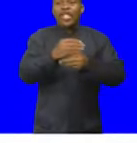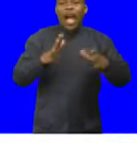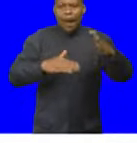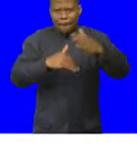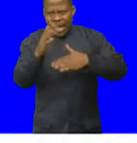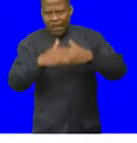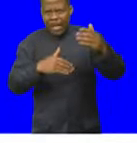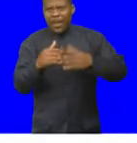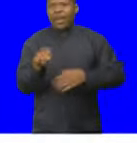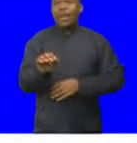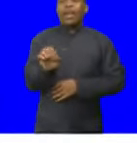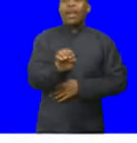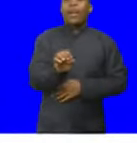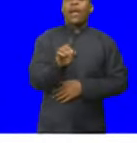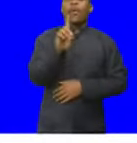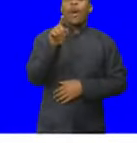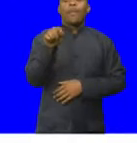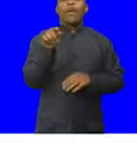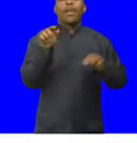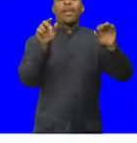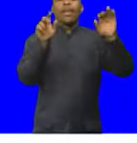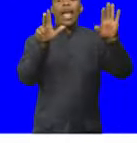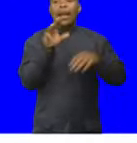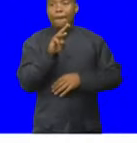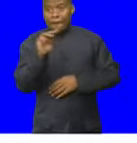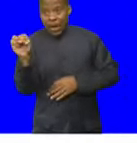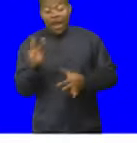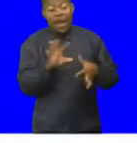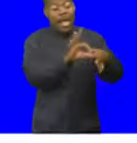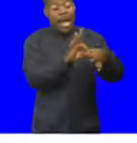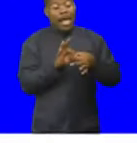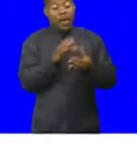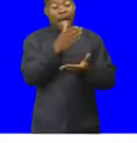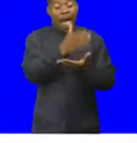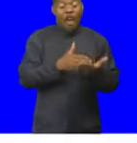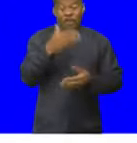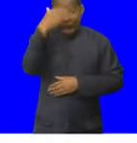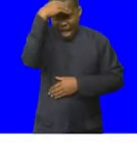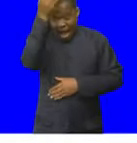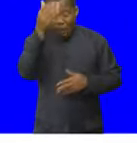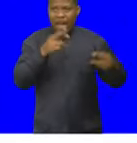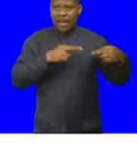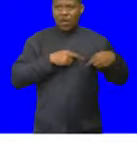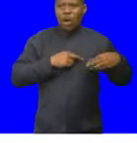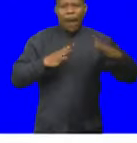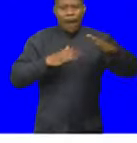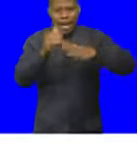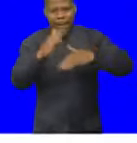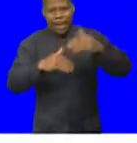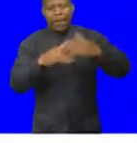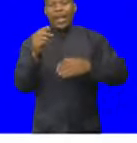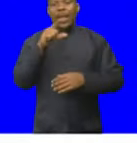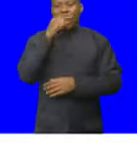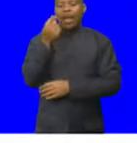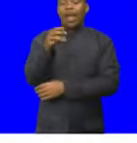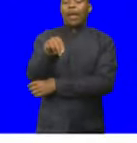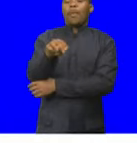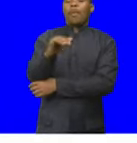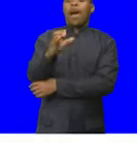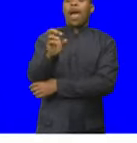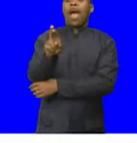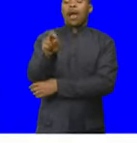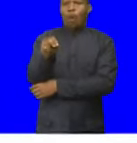ngu-microprojects lokuhlangothi lwahulumende kanzi lesakhiwo sibite imali lesigidi nencenye emalangeni 1.8 million